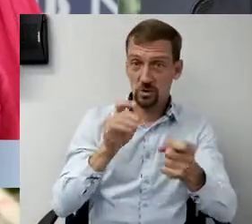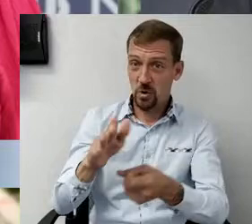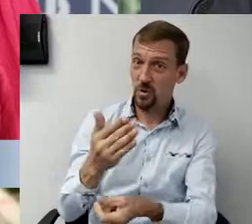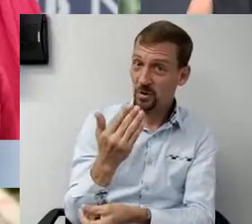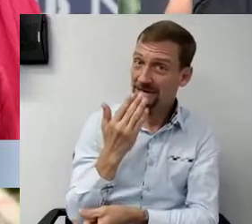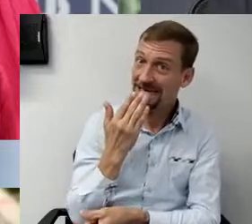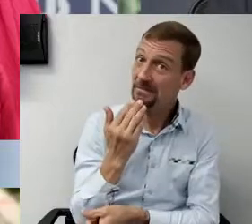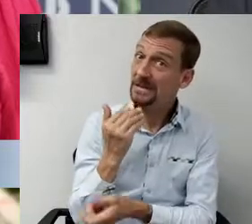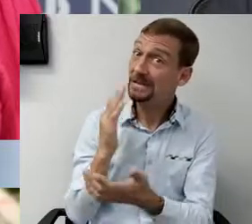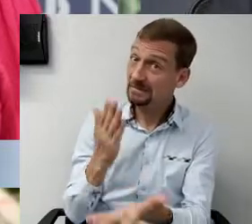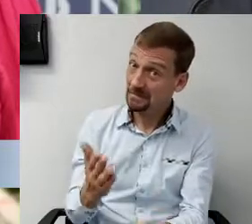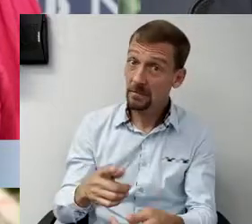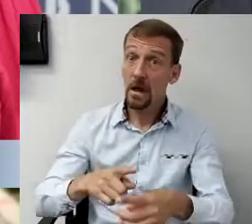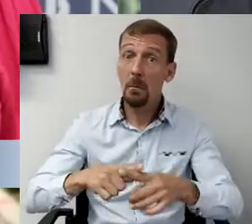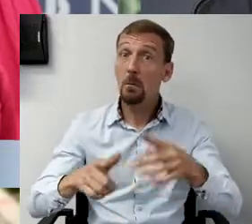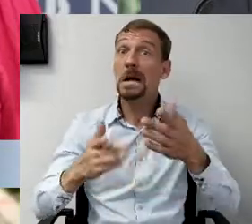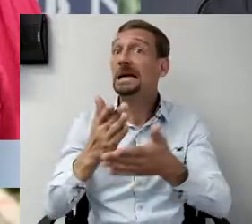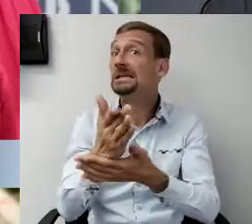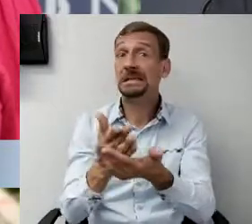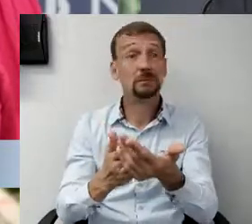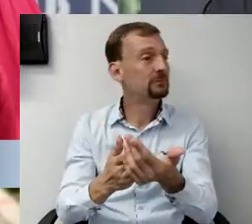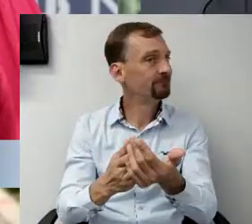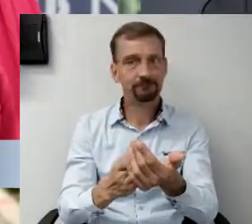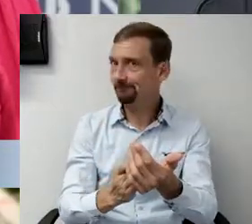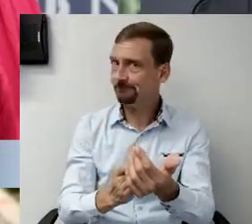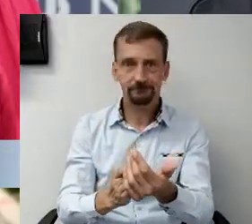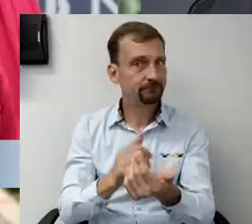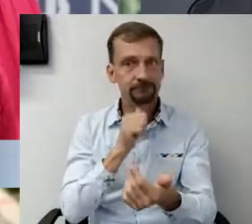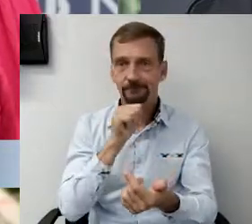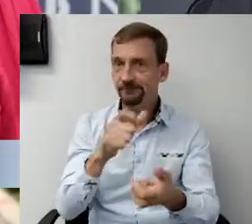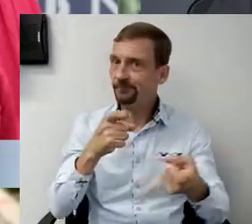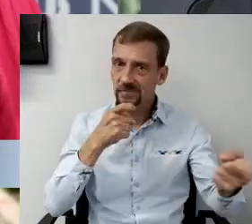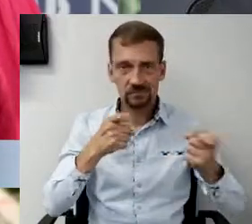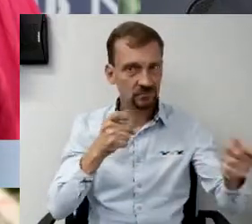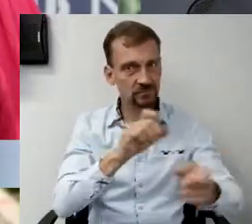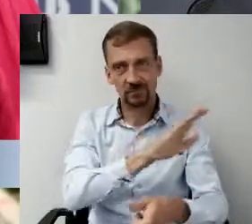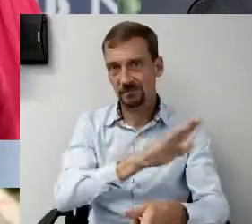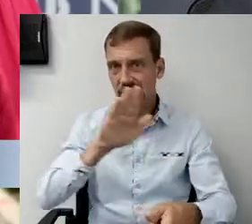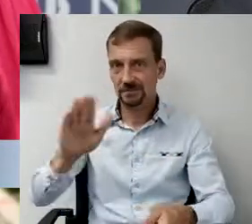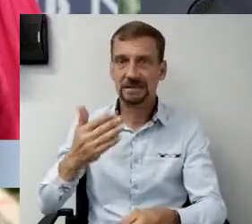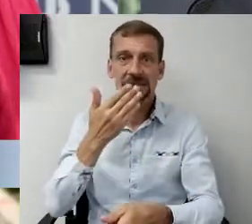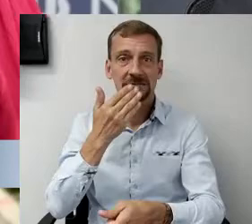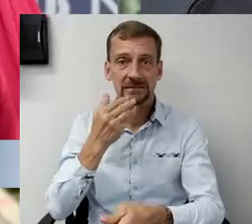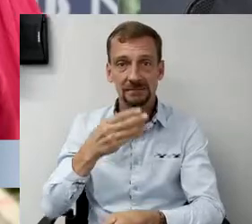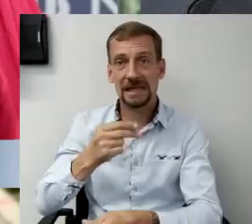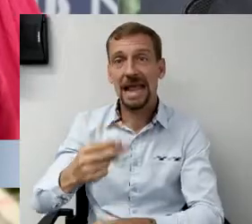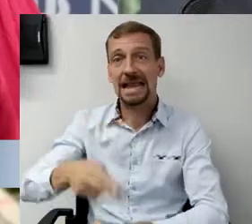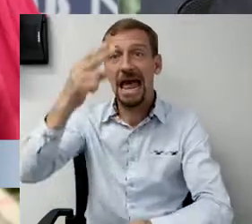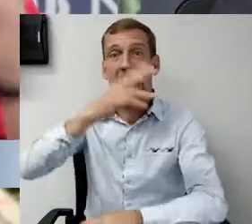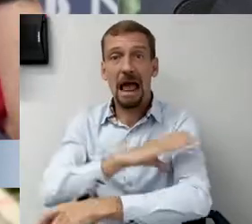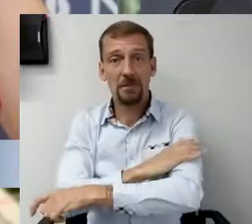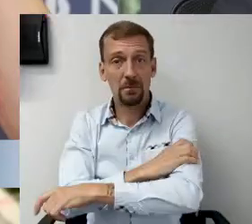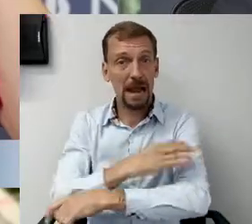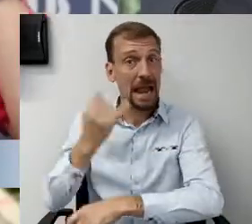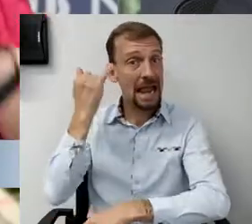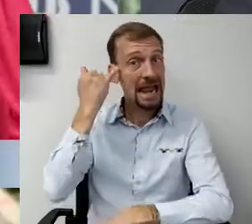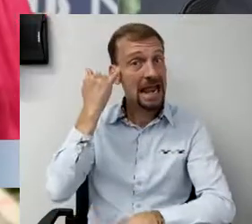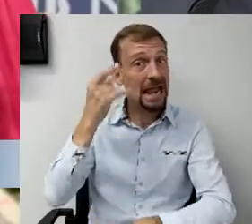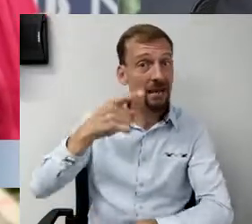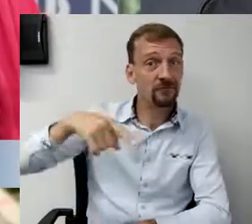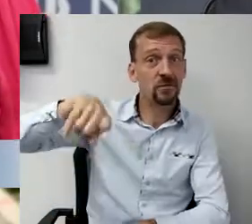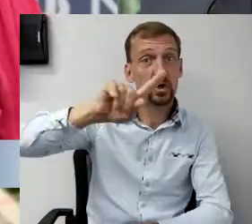but unfortunately, a lot of people have uncontrolled diabetes. And so if your hypertension and your diabetes are being well managed,